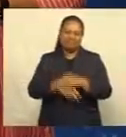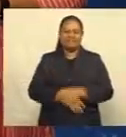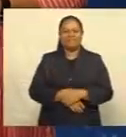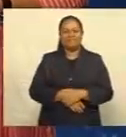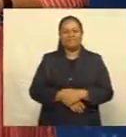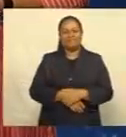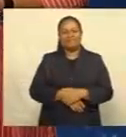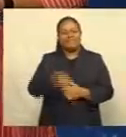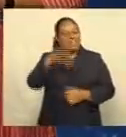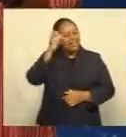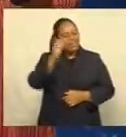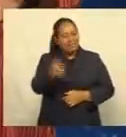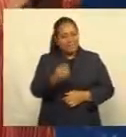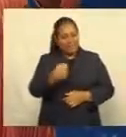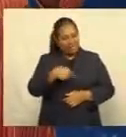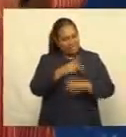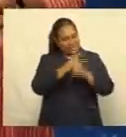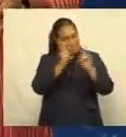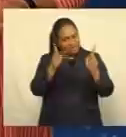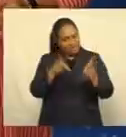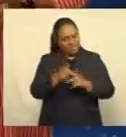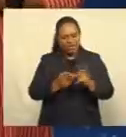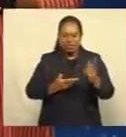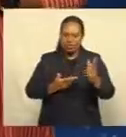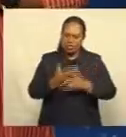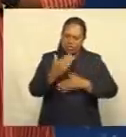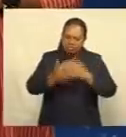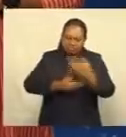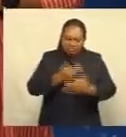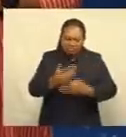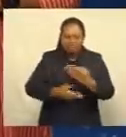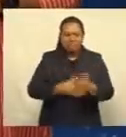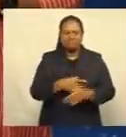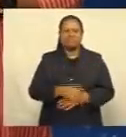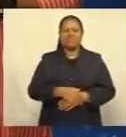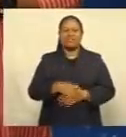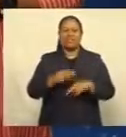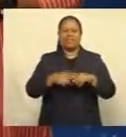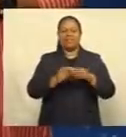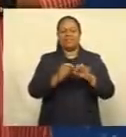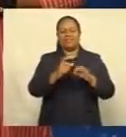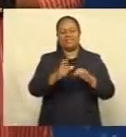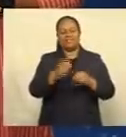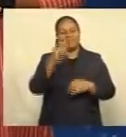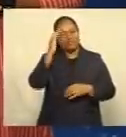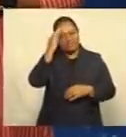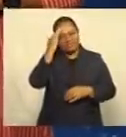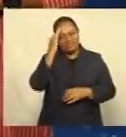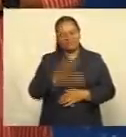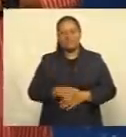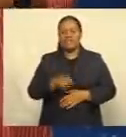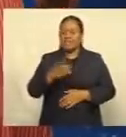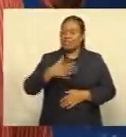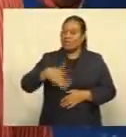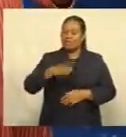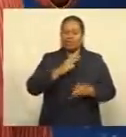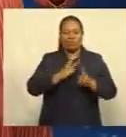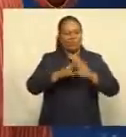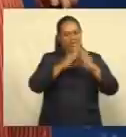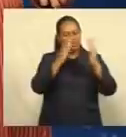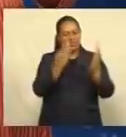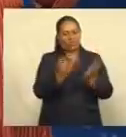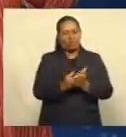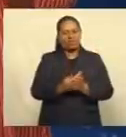Remember to send us pictures, send it with a small description to our FBC News Facebook page. That's all from the Weather World after